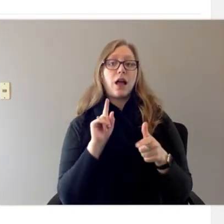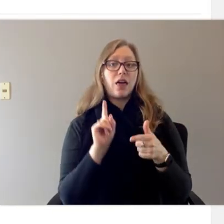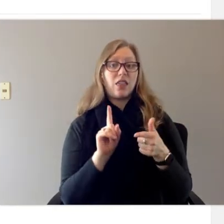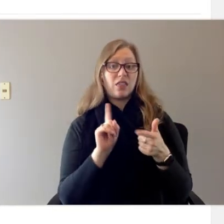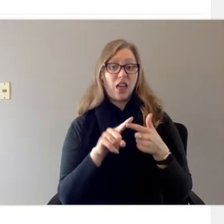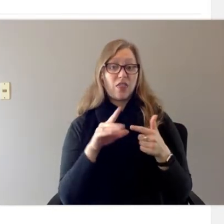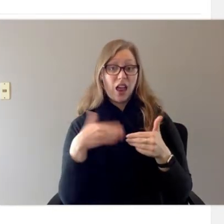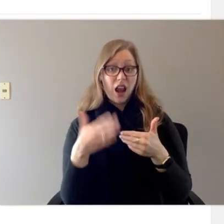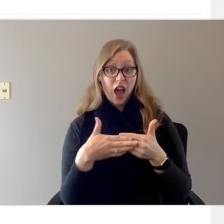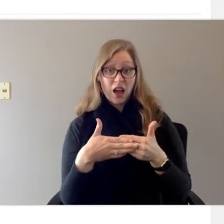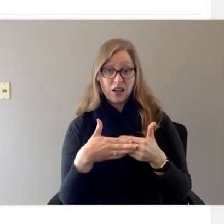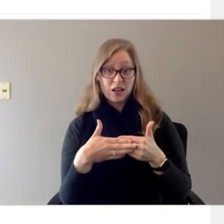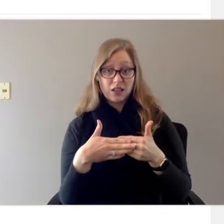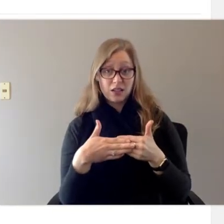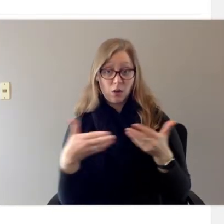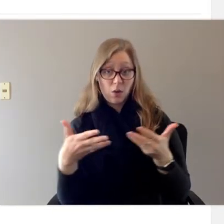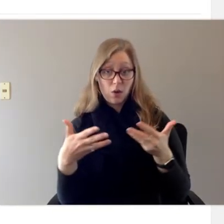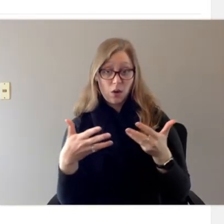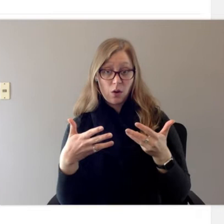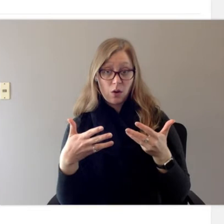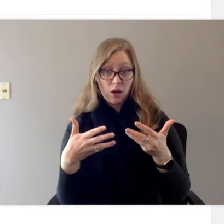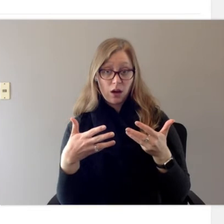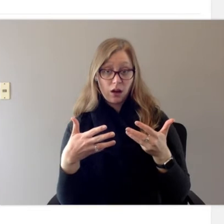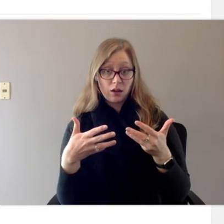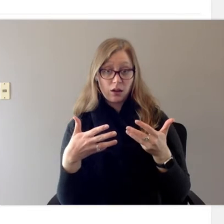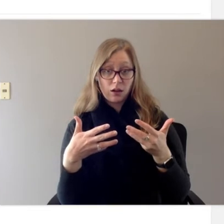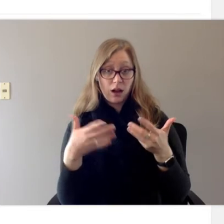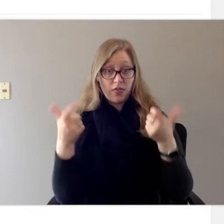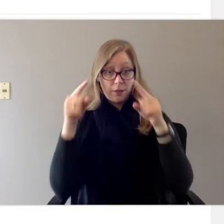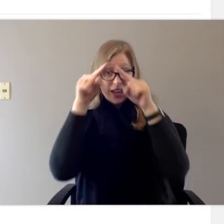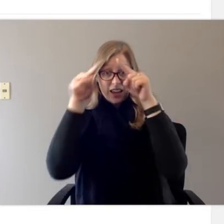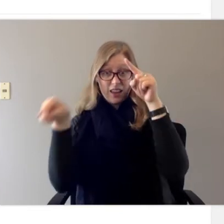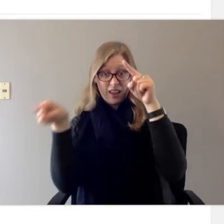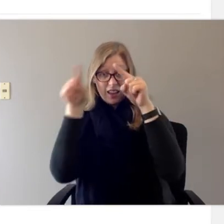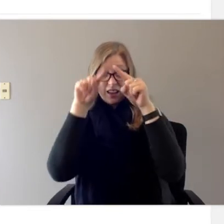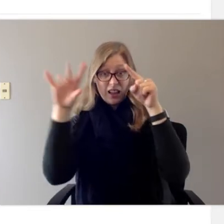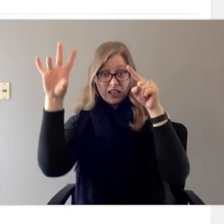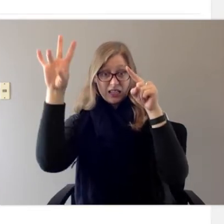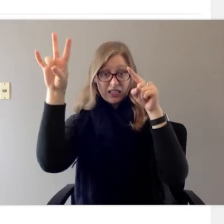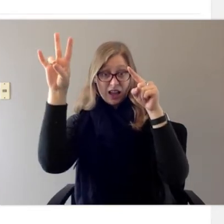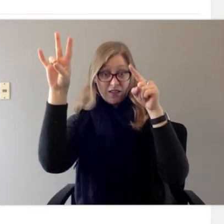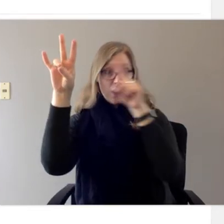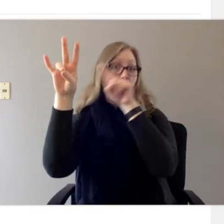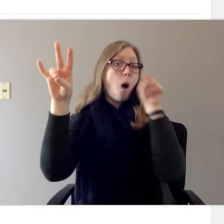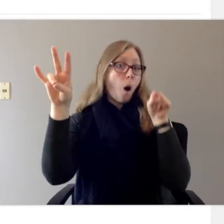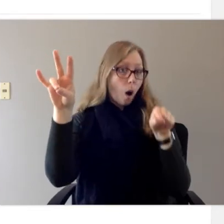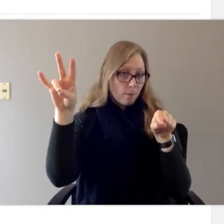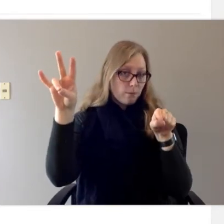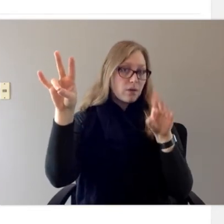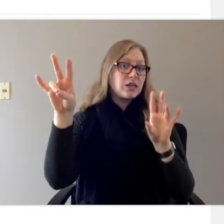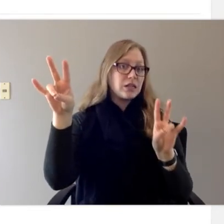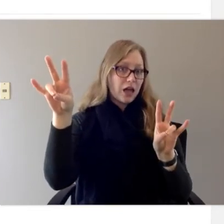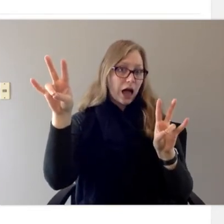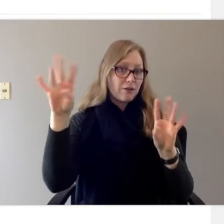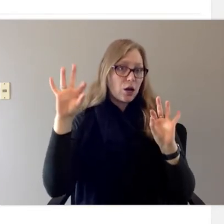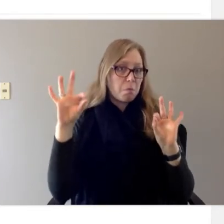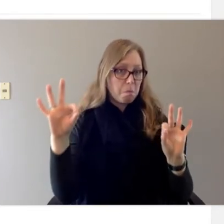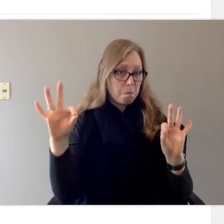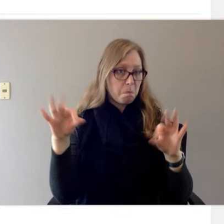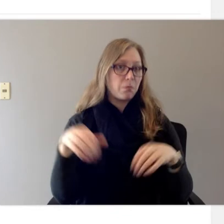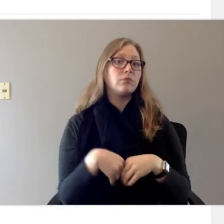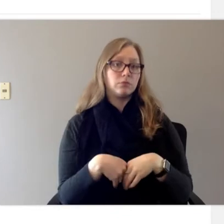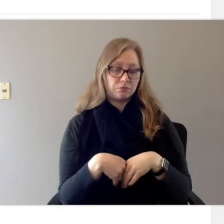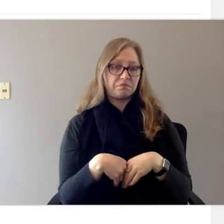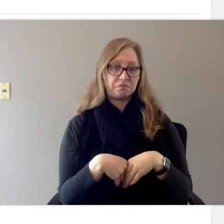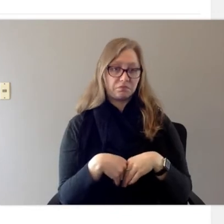next one would be a side of 7. So here we have 7, and then we also have 7 on this one. So this